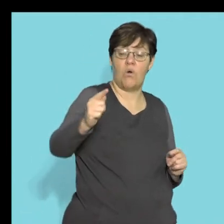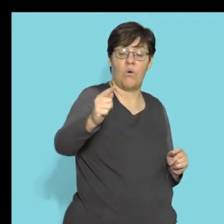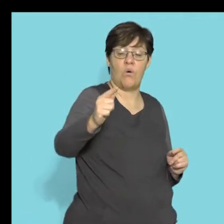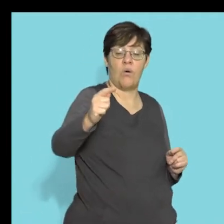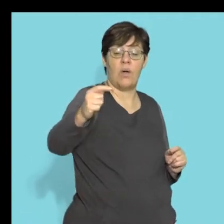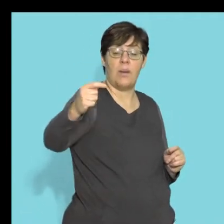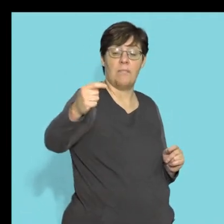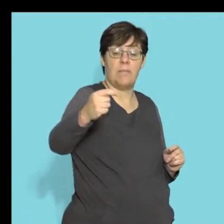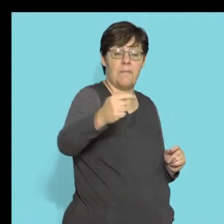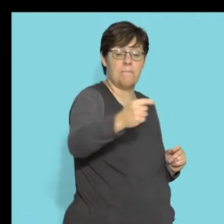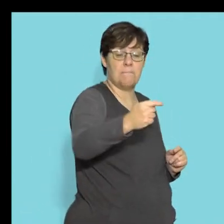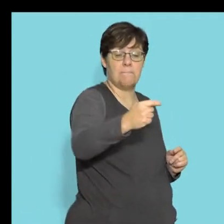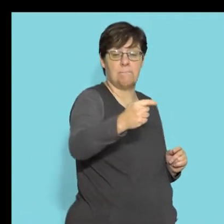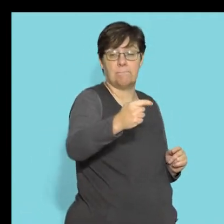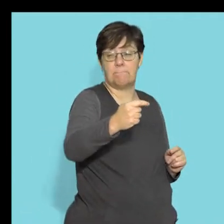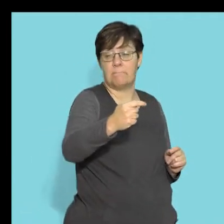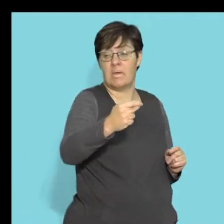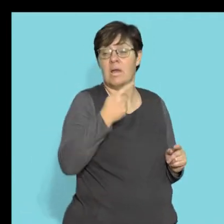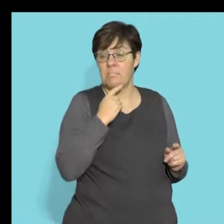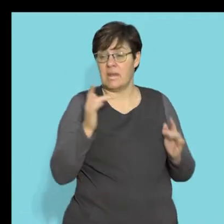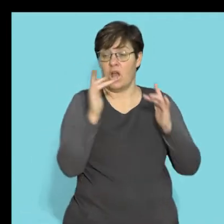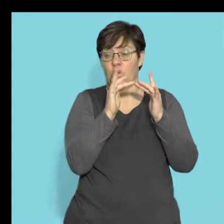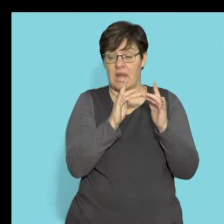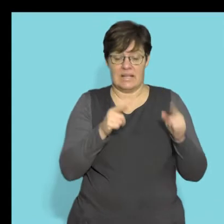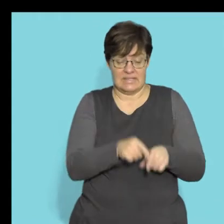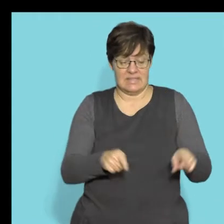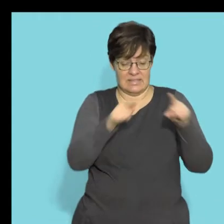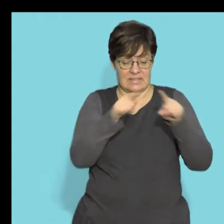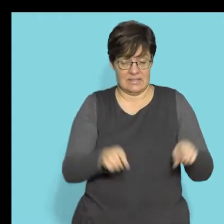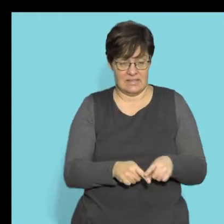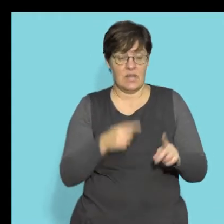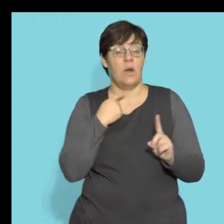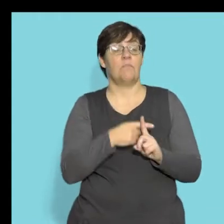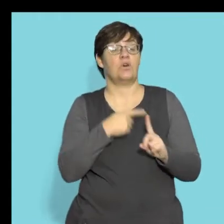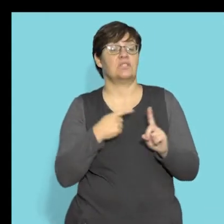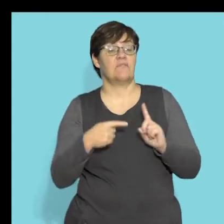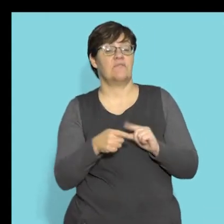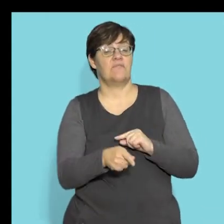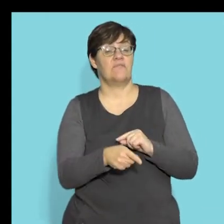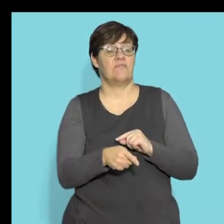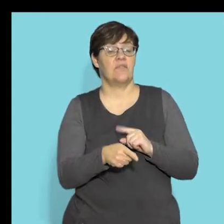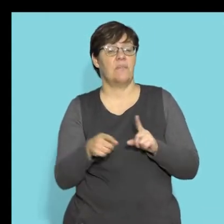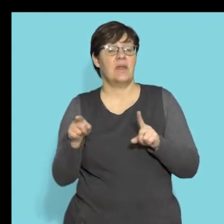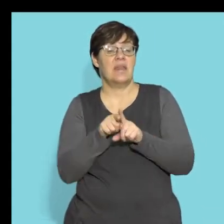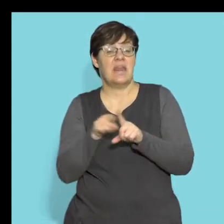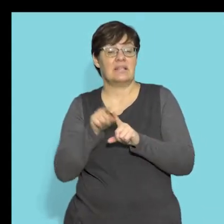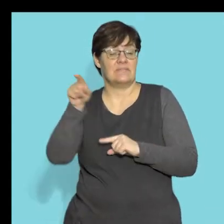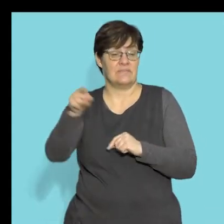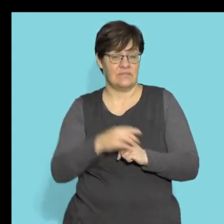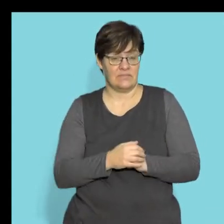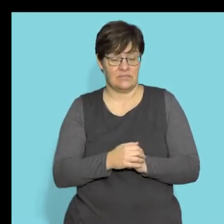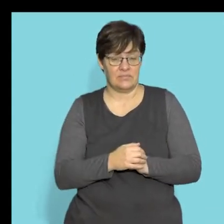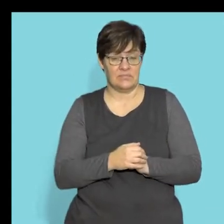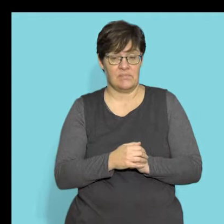and it's coming along that way, and it's coming down that way, and it's connected over here. That's the positive terminal, that's